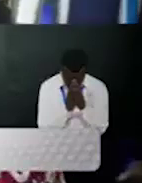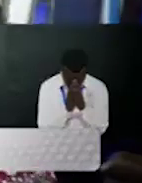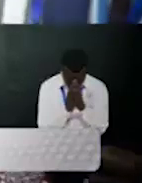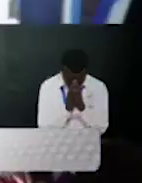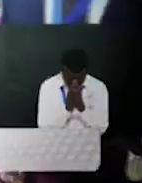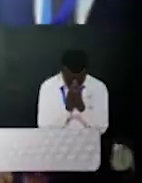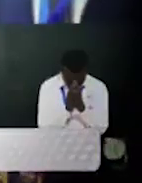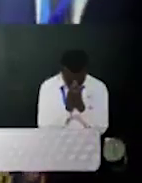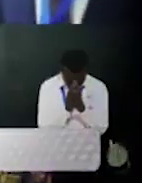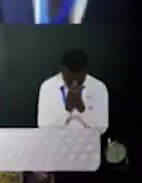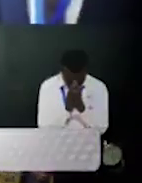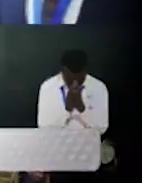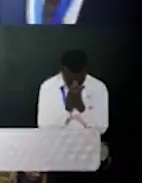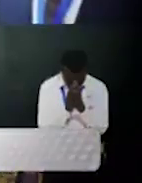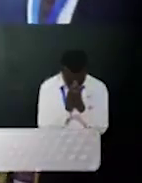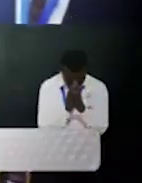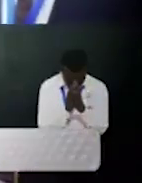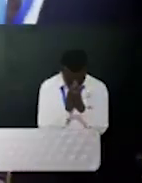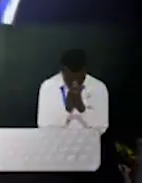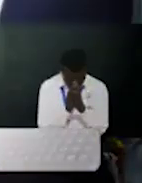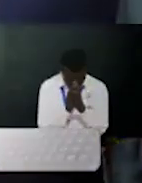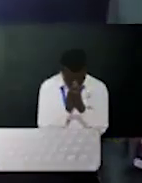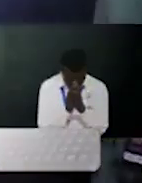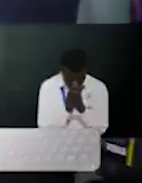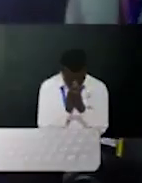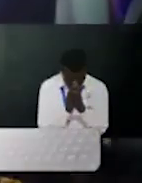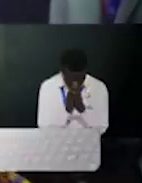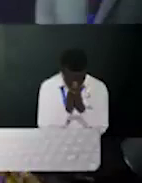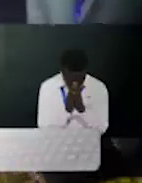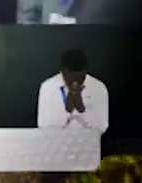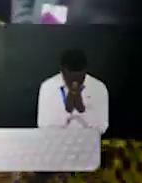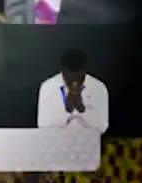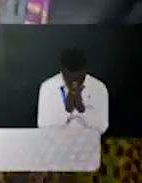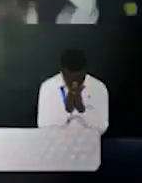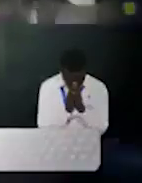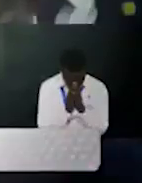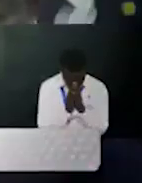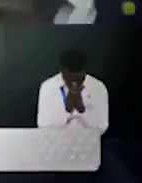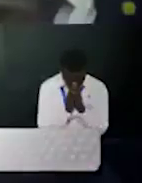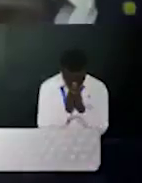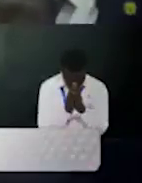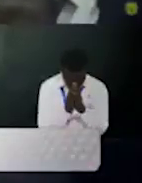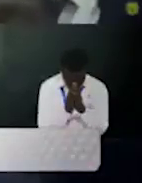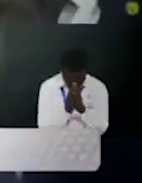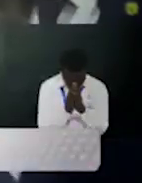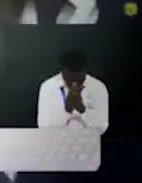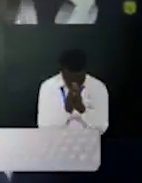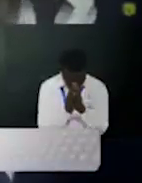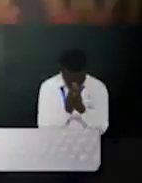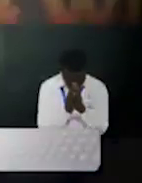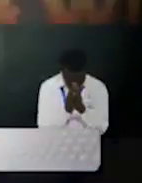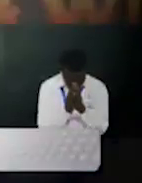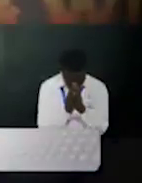Jesus, Lord of all, Lama Mama Mama Mama Santa Lalalaba, Lama Baba Sikataya